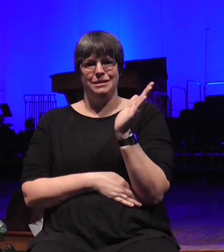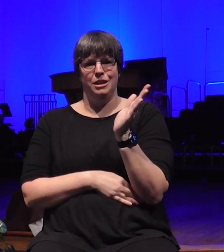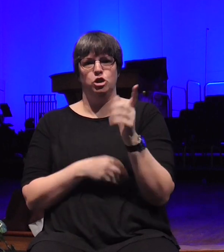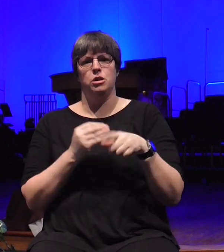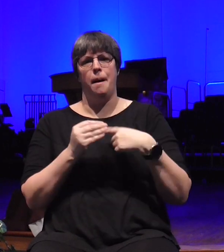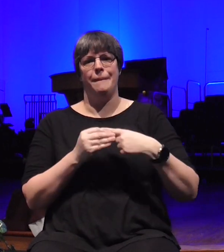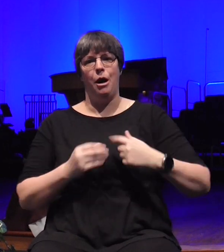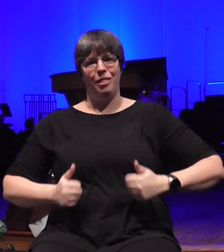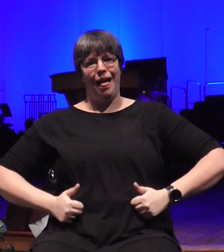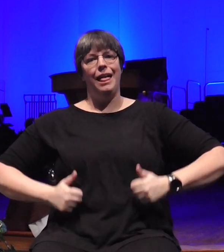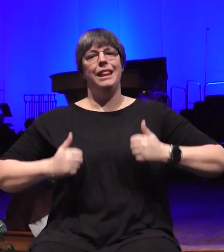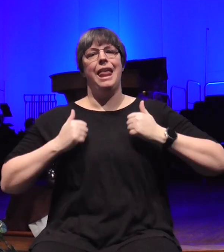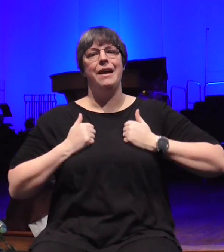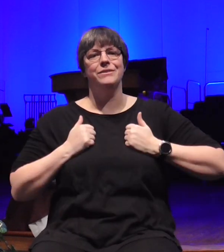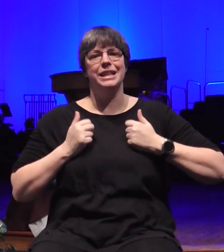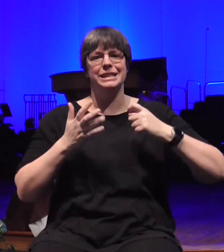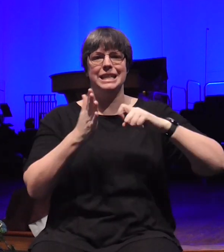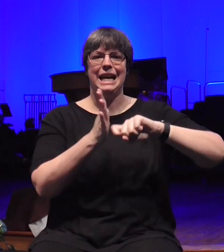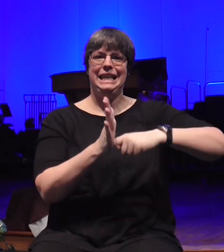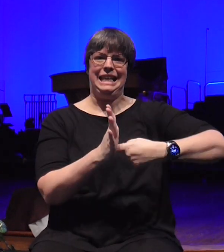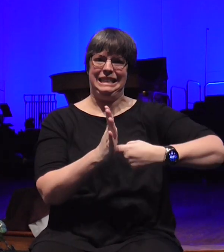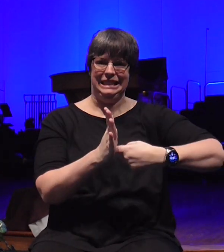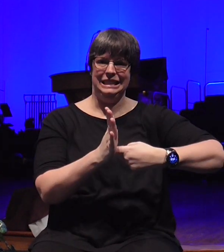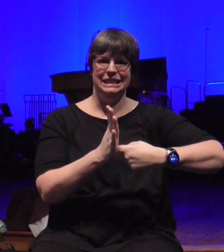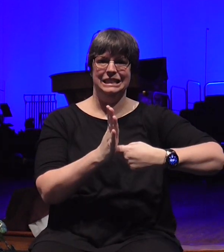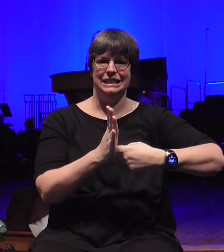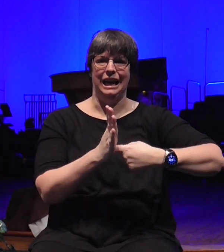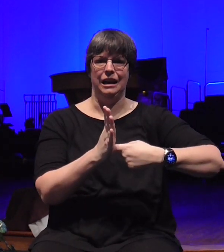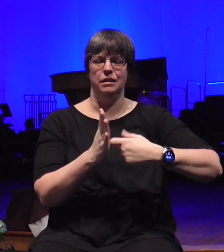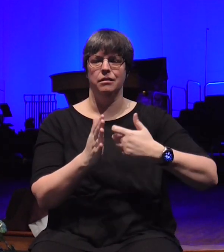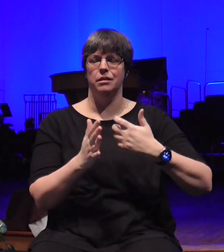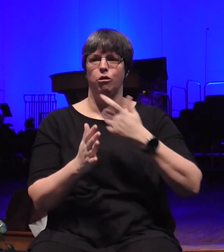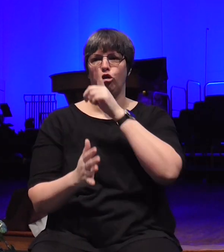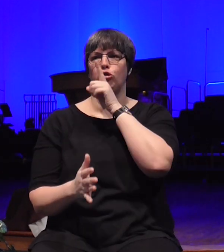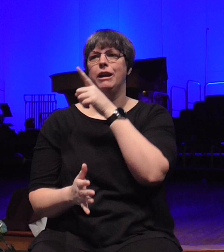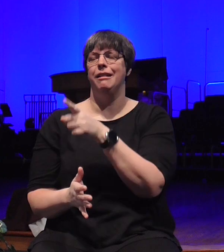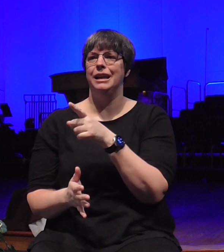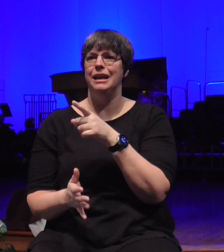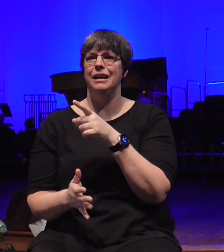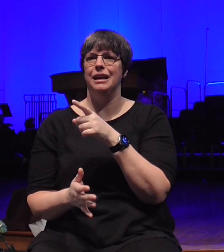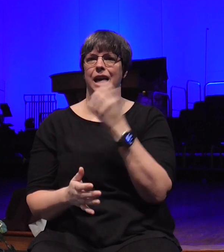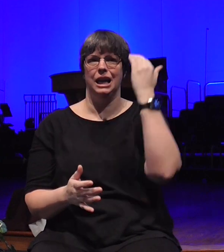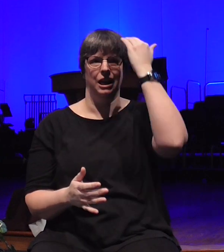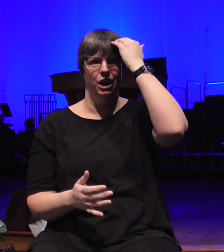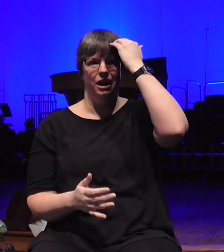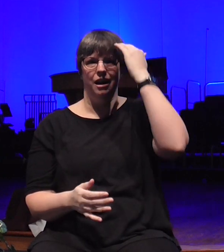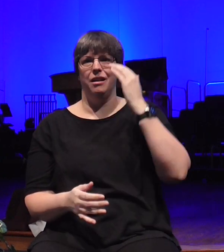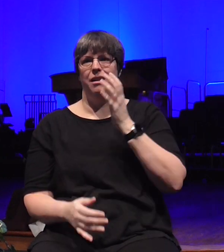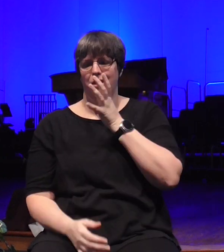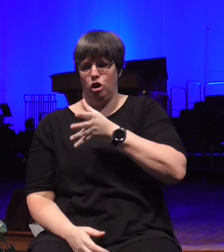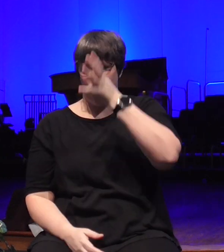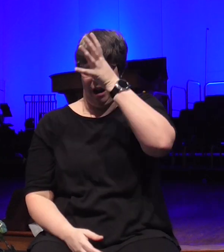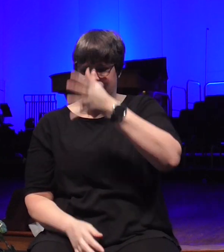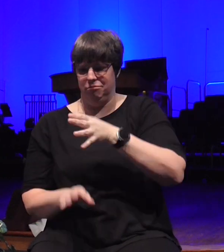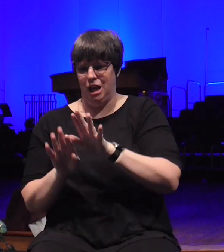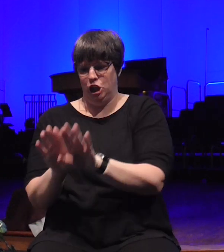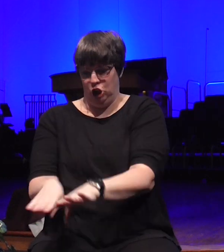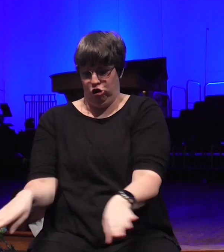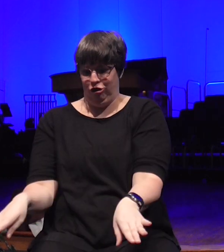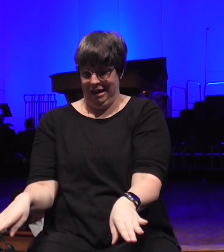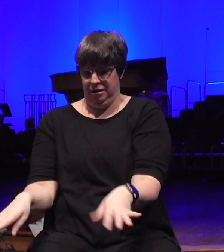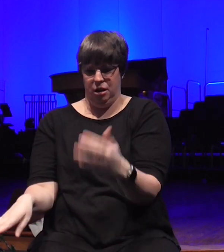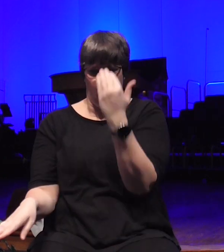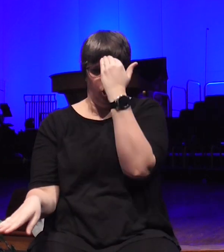keys that it would be great for children to know early on their journey of